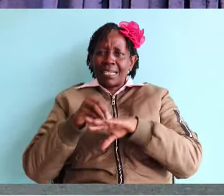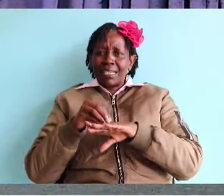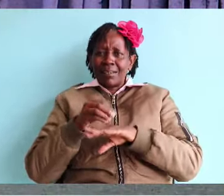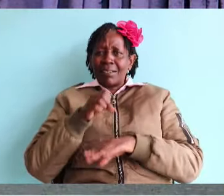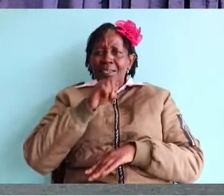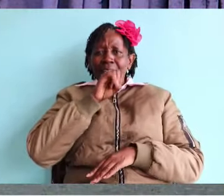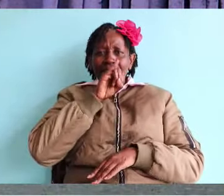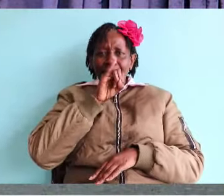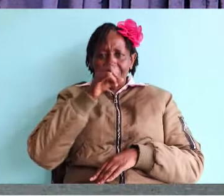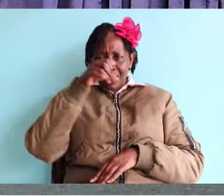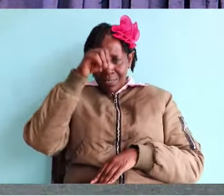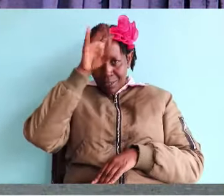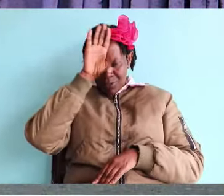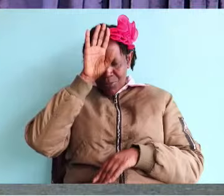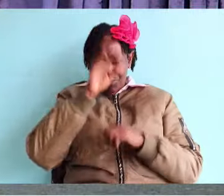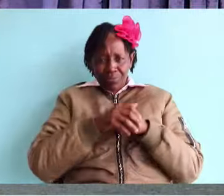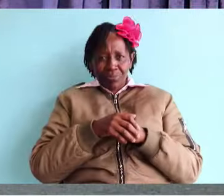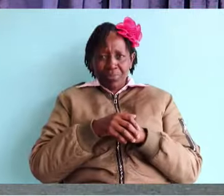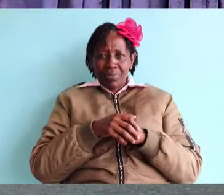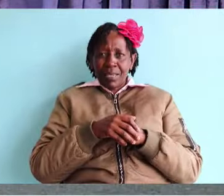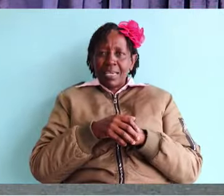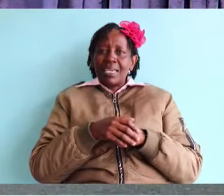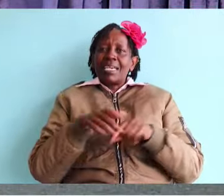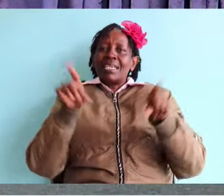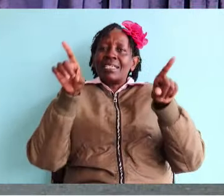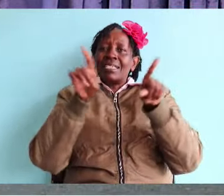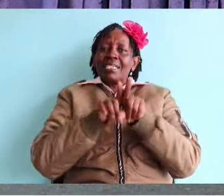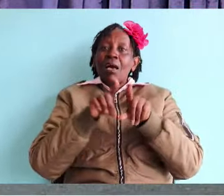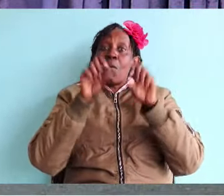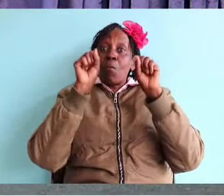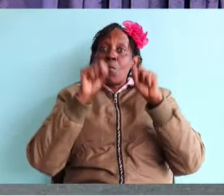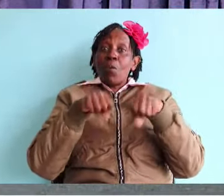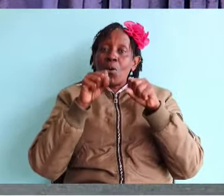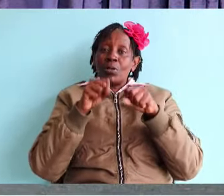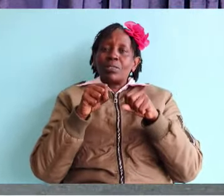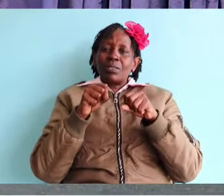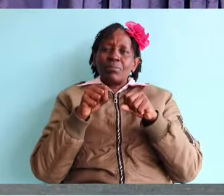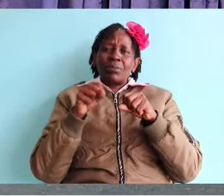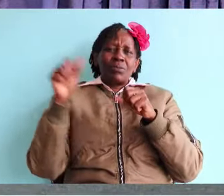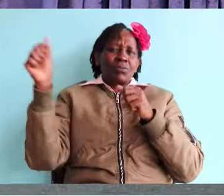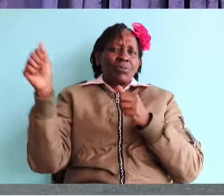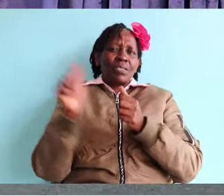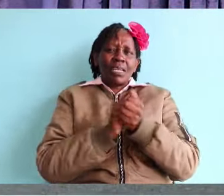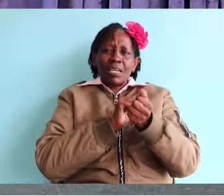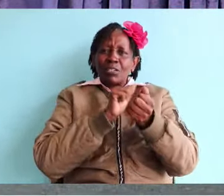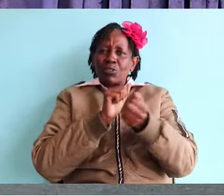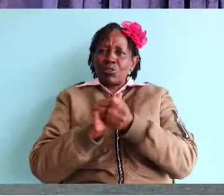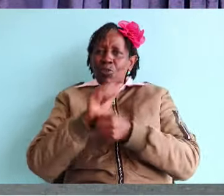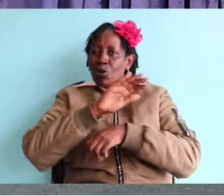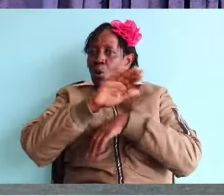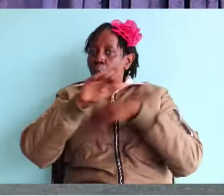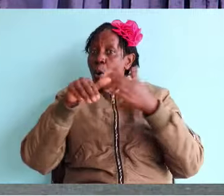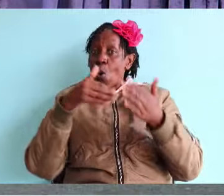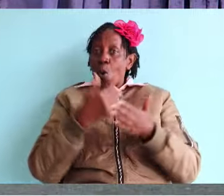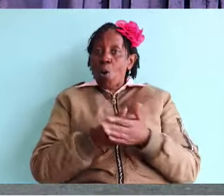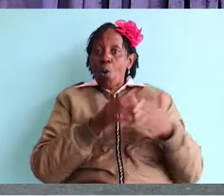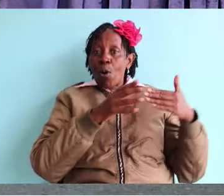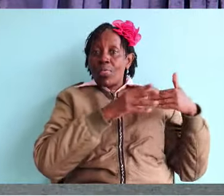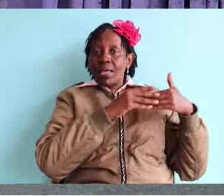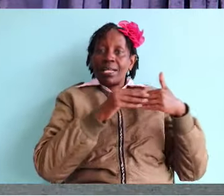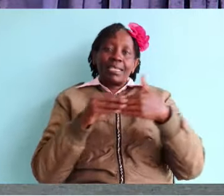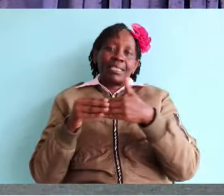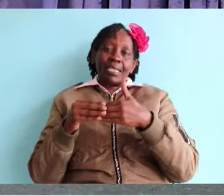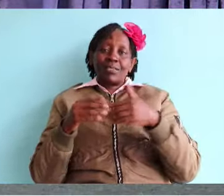have played. Indeed, you have even been able to smite Oreb and Zeb, some of the leaders of the